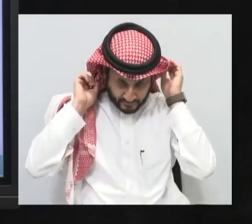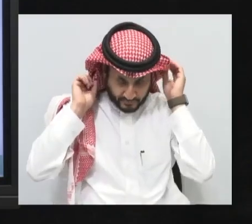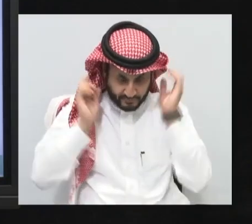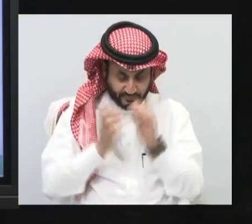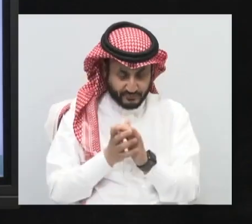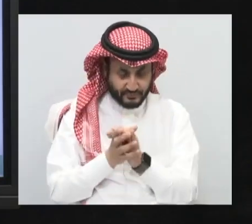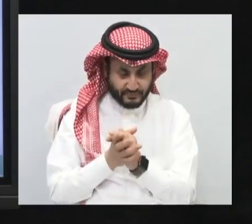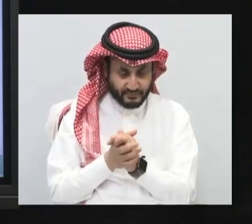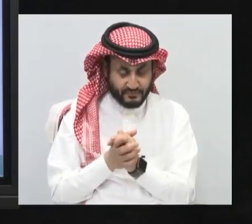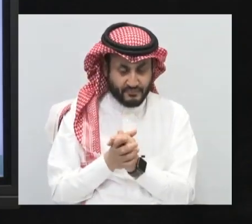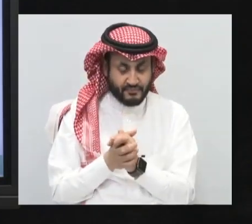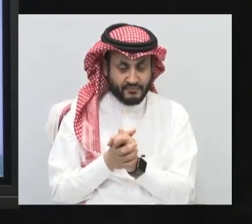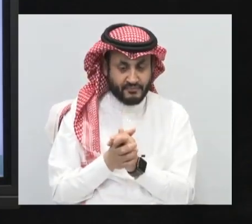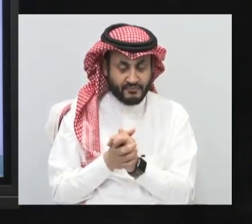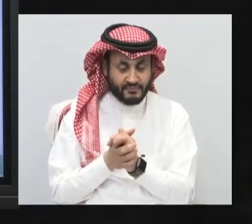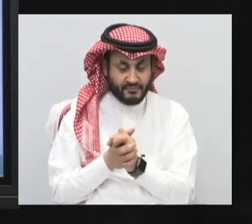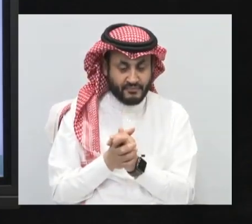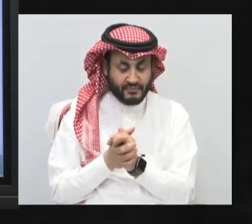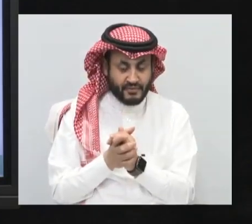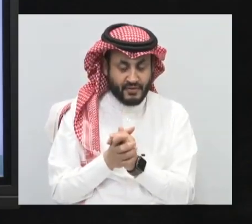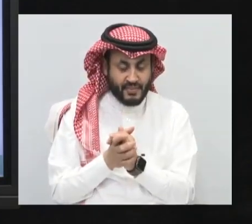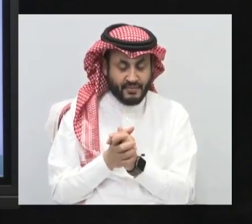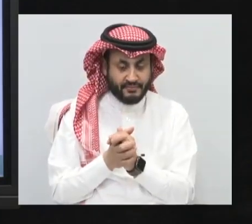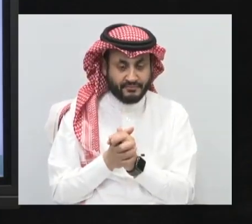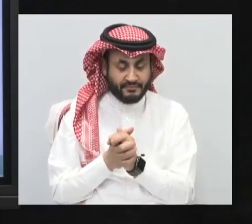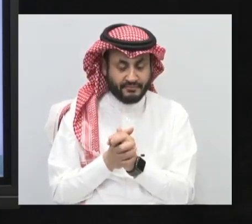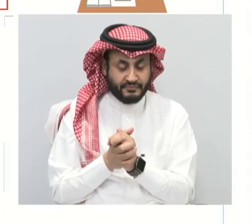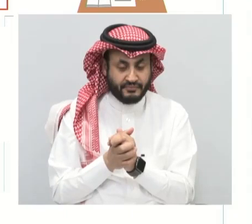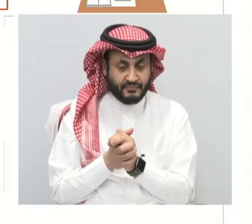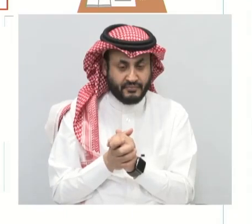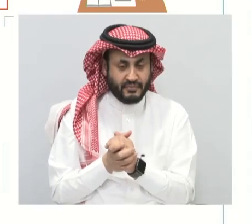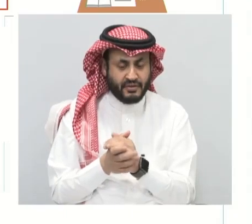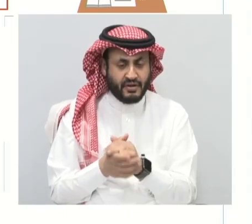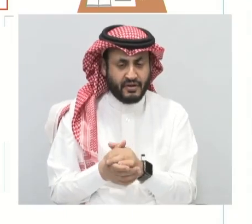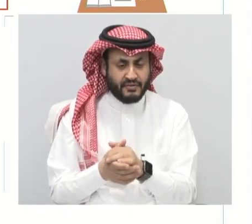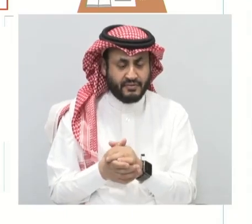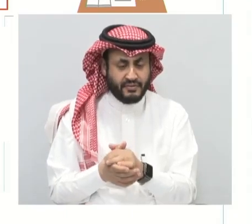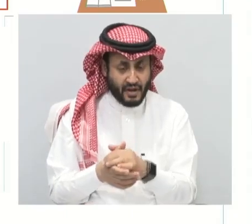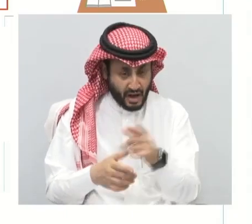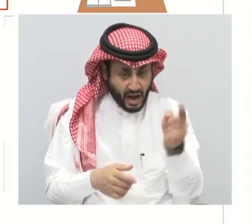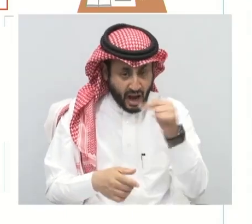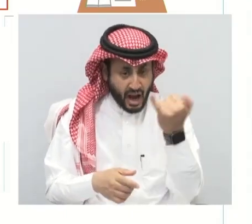need, that is a very good thing to do, and it is very important. So be polite when you ask someone for a